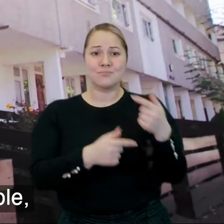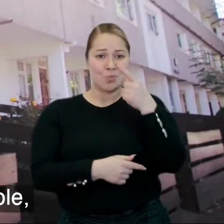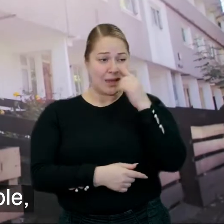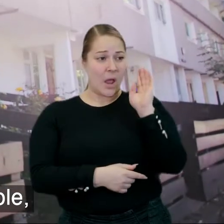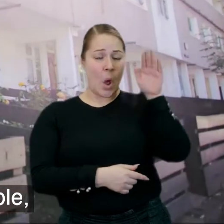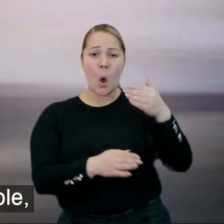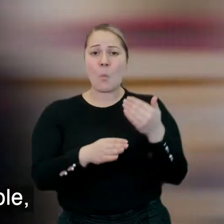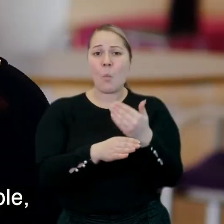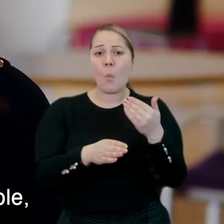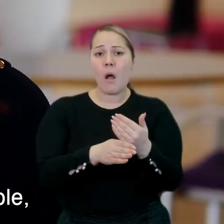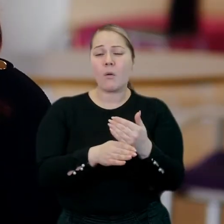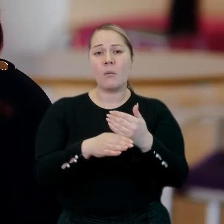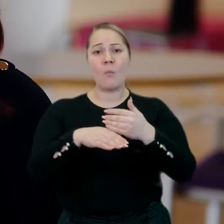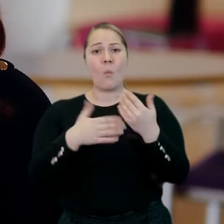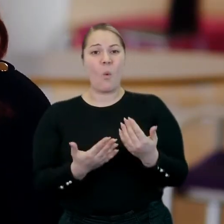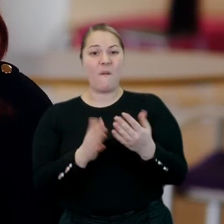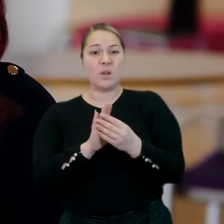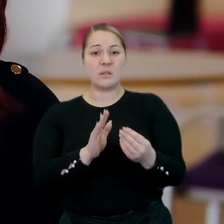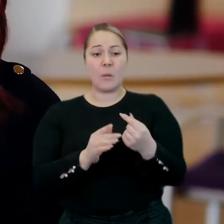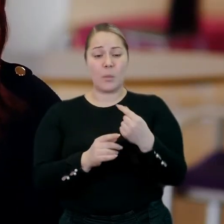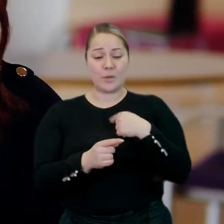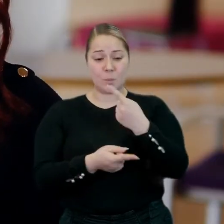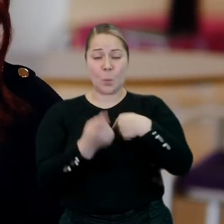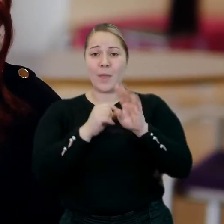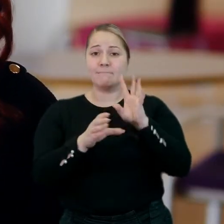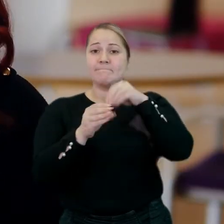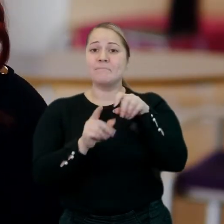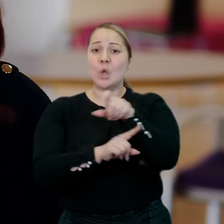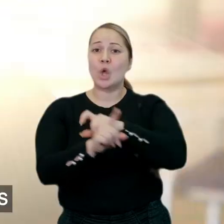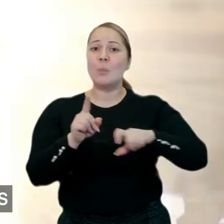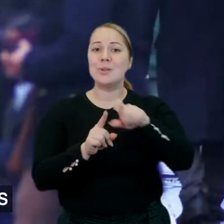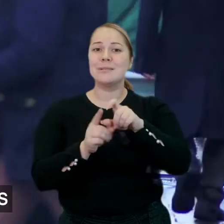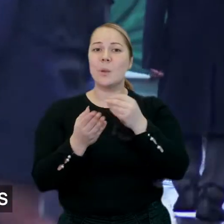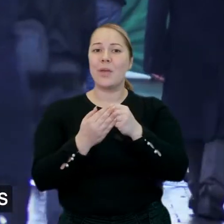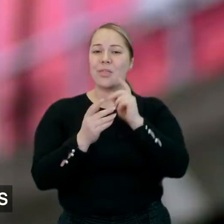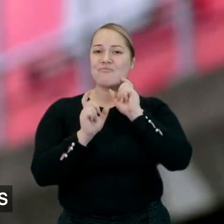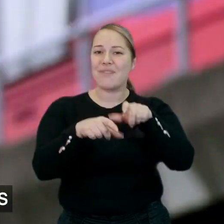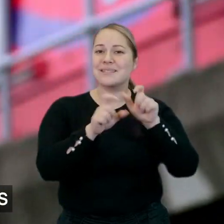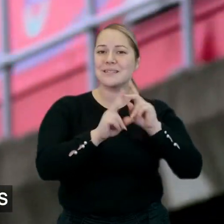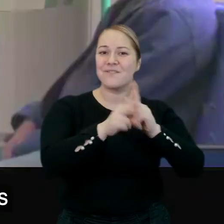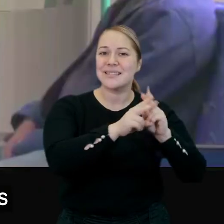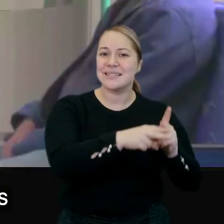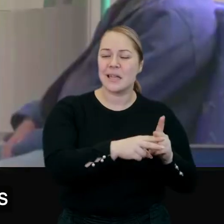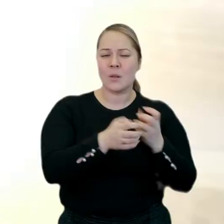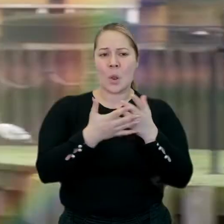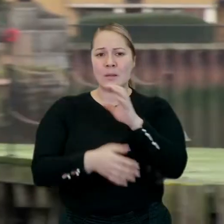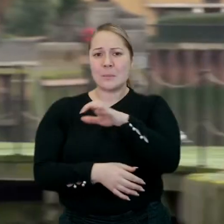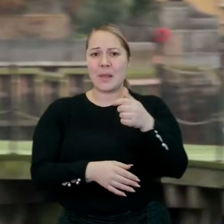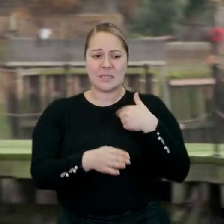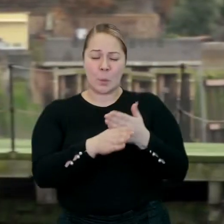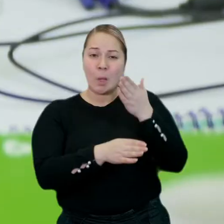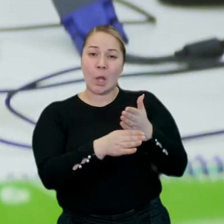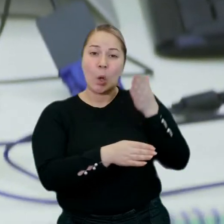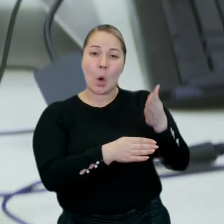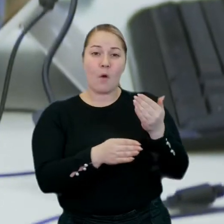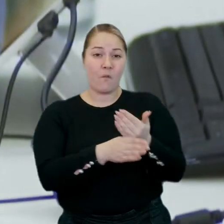either work at home, for example, or with us, because we're so much in the community visiting residents. There's many places that we can